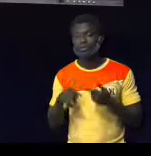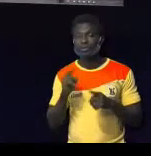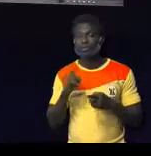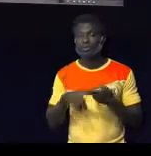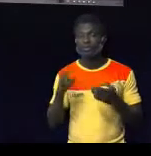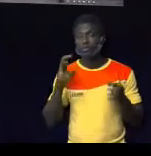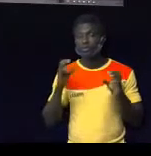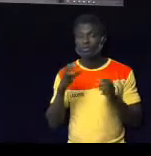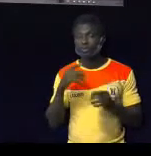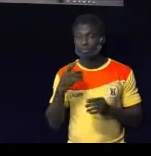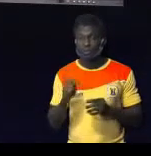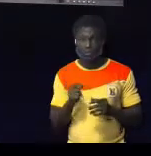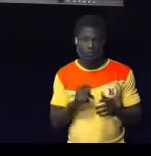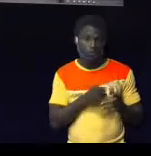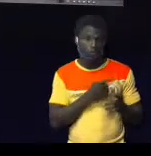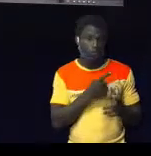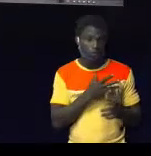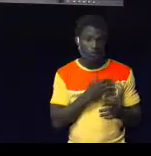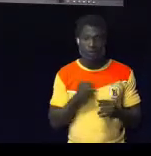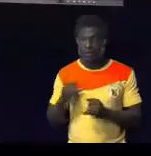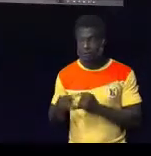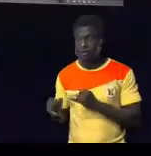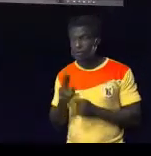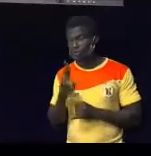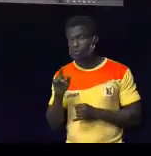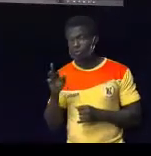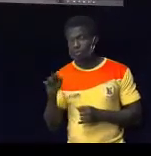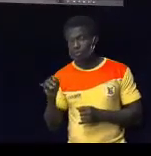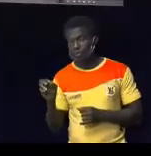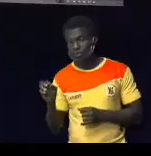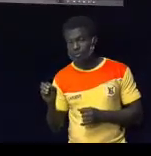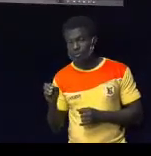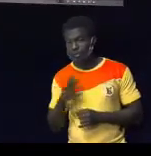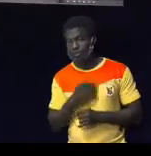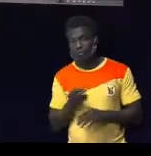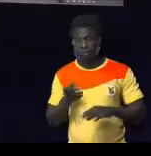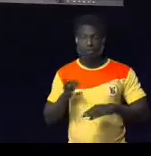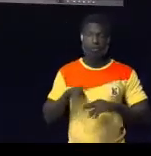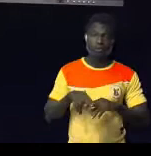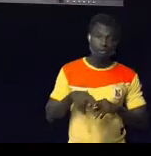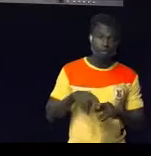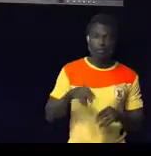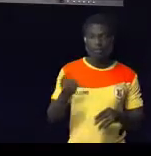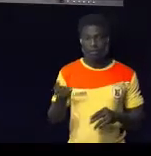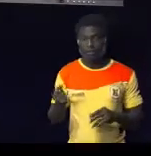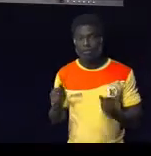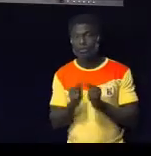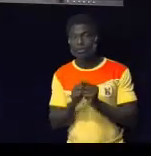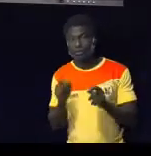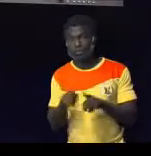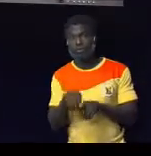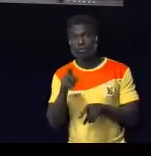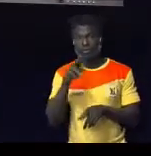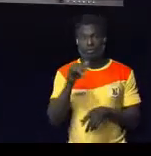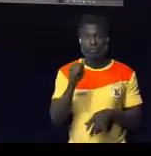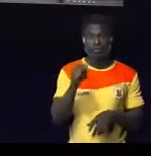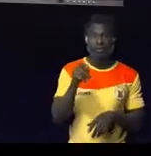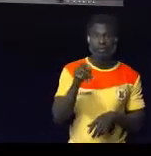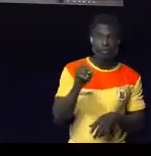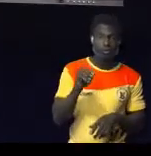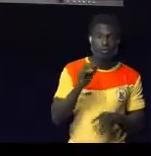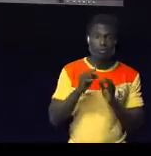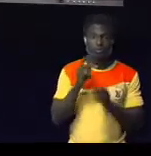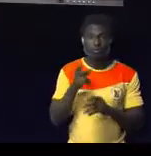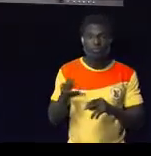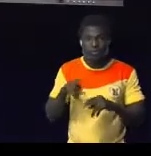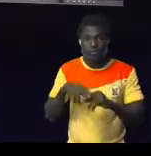this method, my friend, is to compare the initial quantity and the final quantity using ratio. Then you increase the other quantity